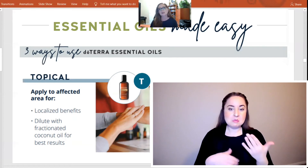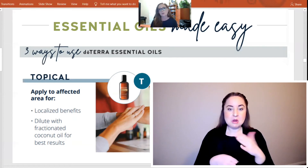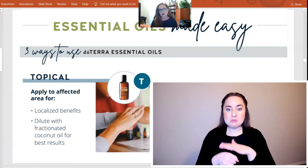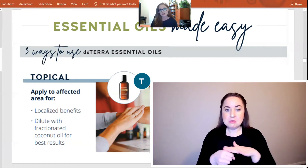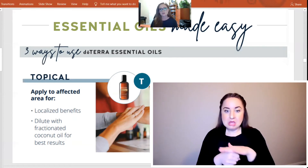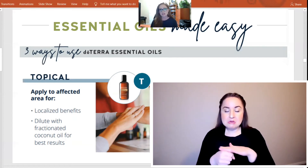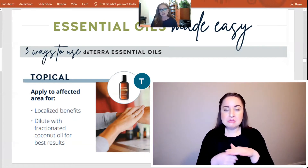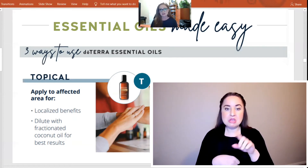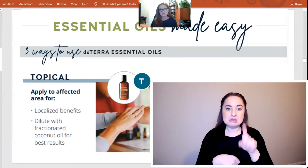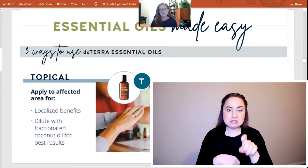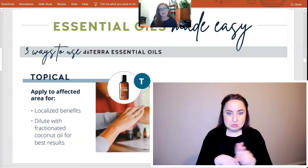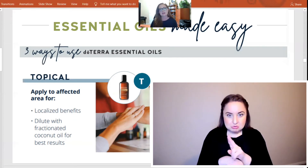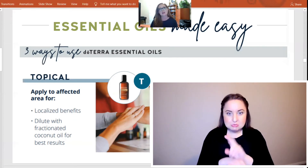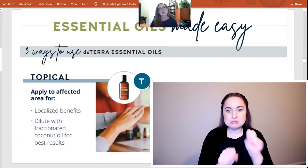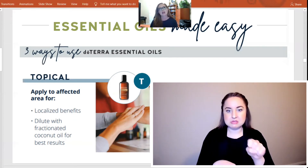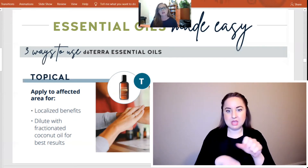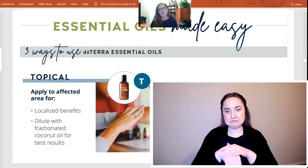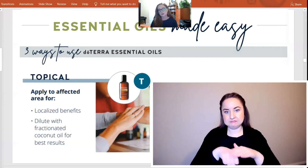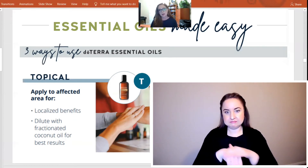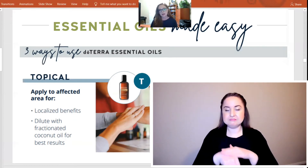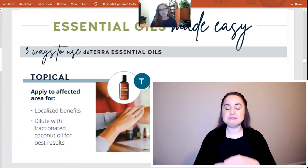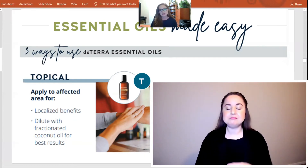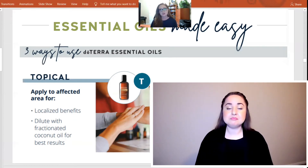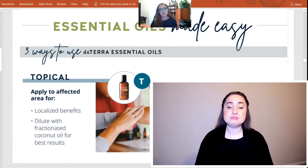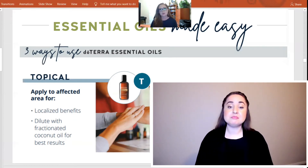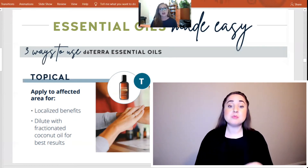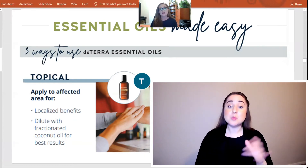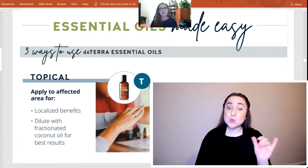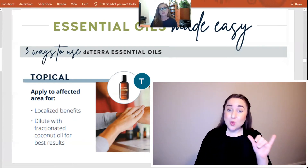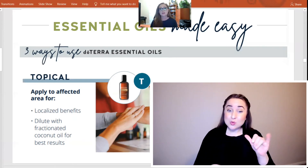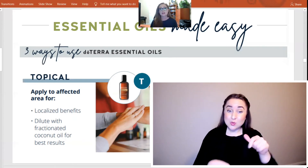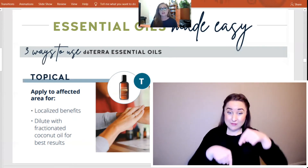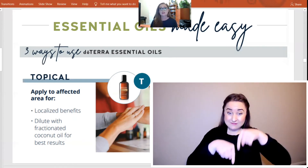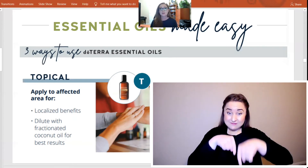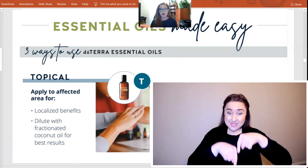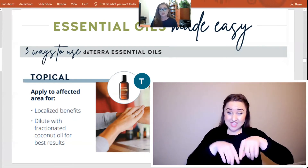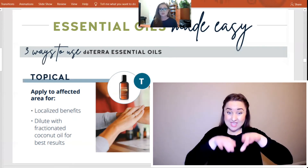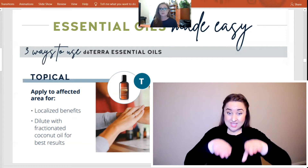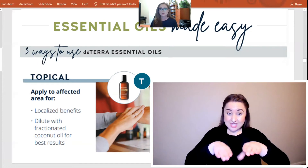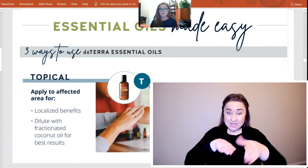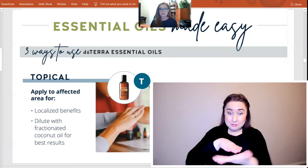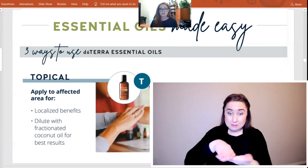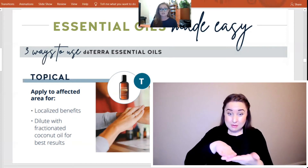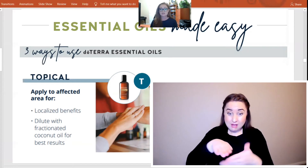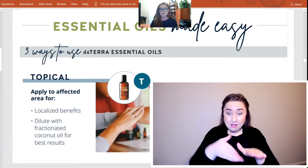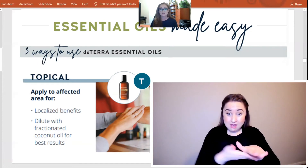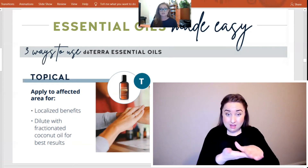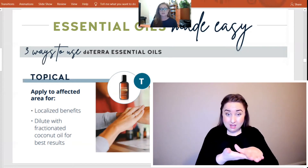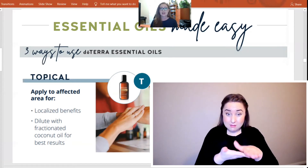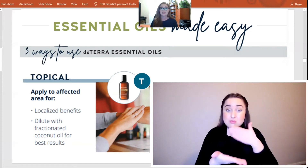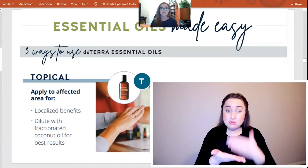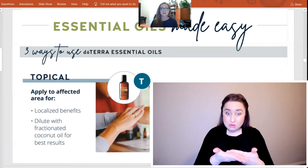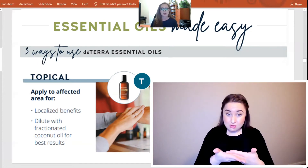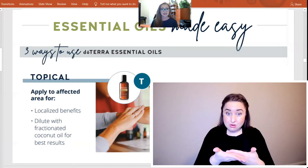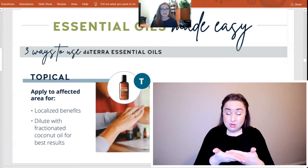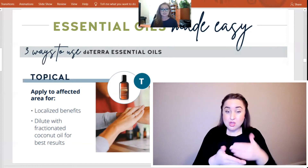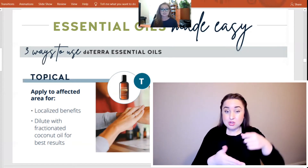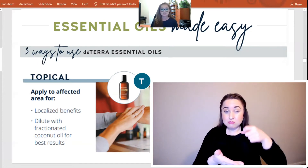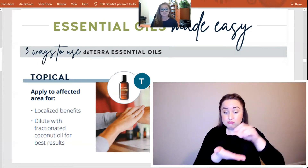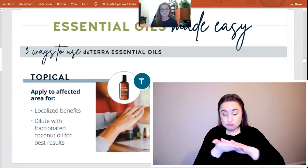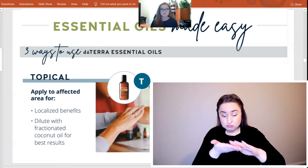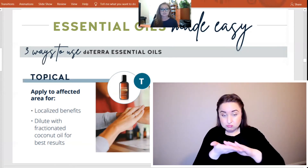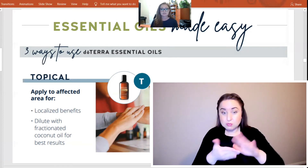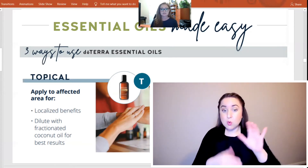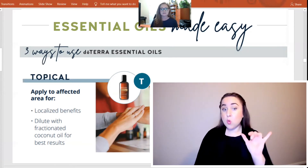locally where you need it. Another great place to apply it would be the bottoms of your feet and your spine.